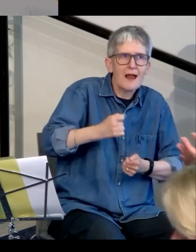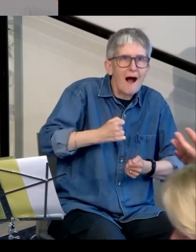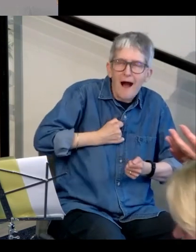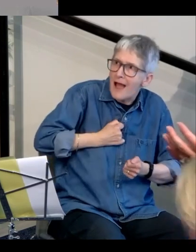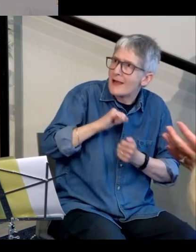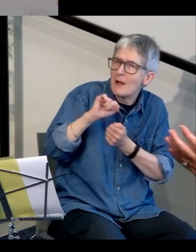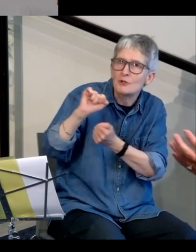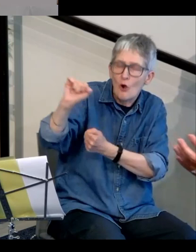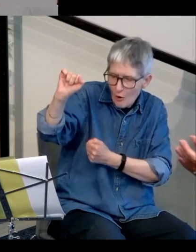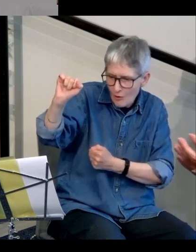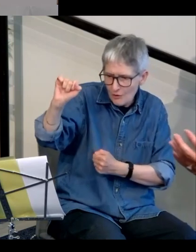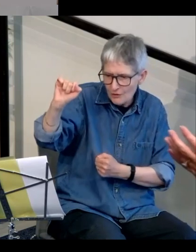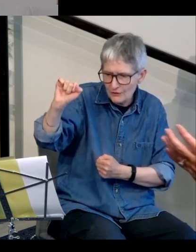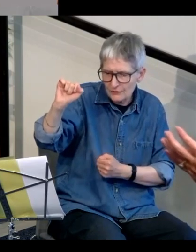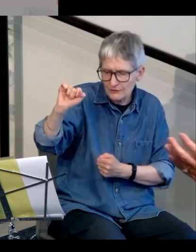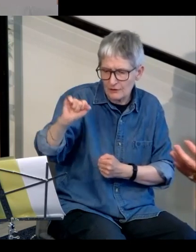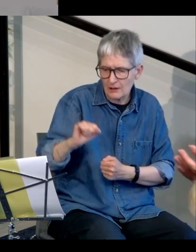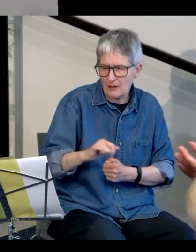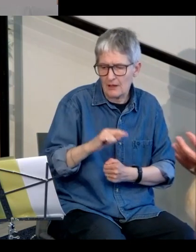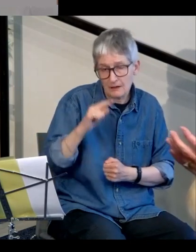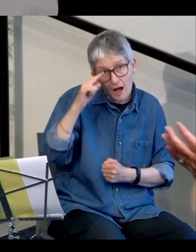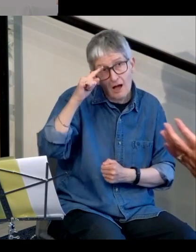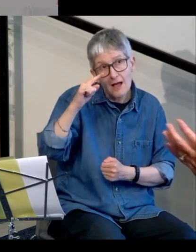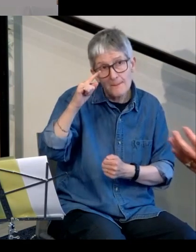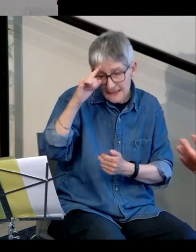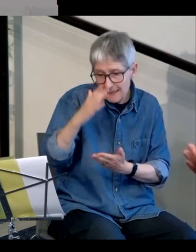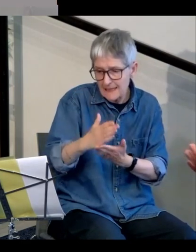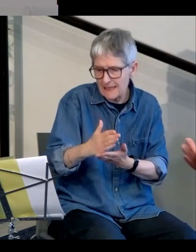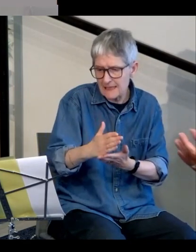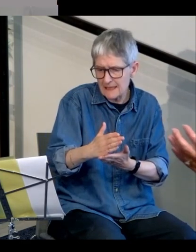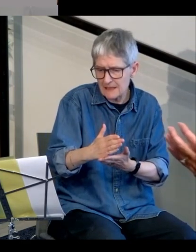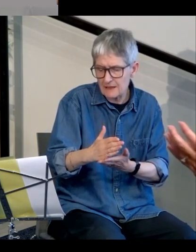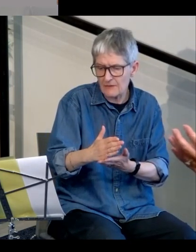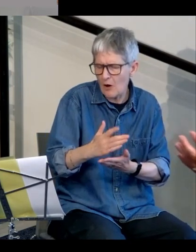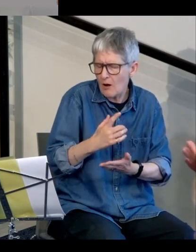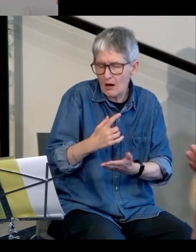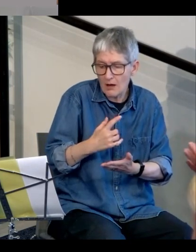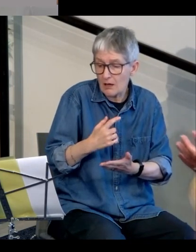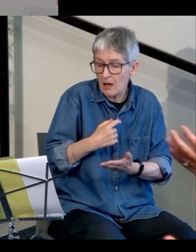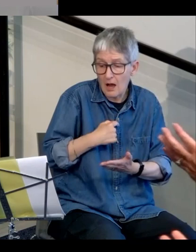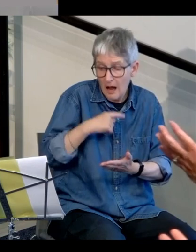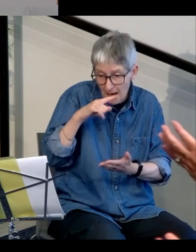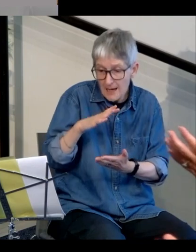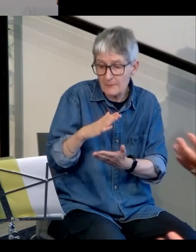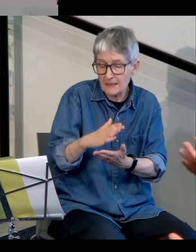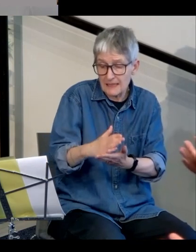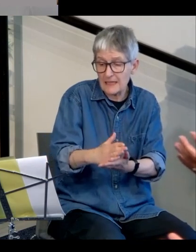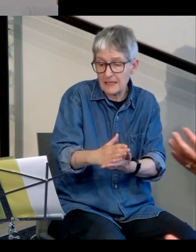say I am yours, and I believe, oh, oh, I